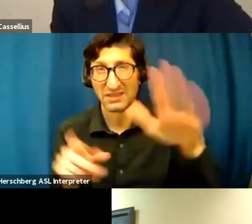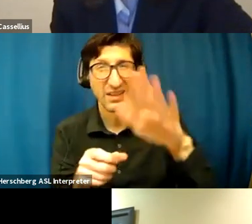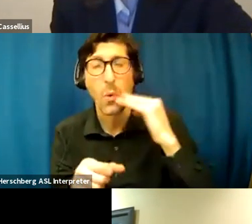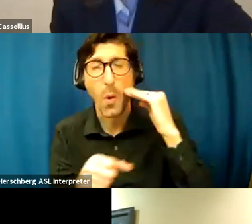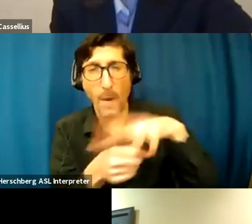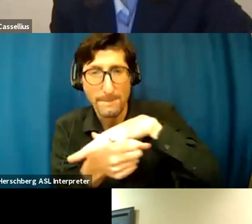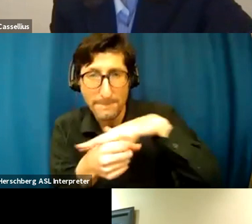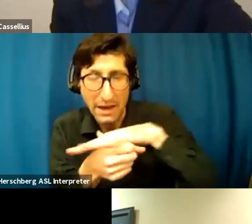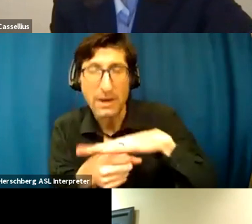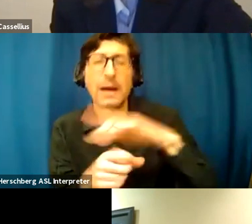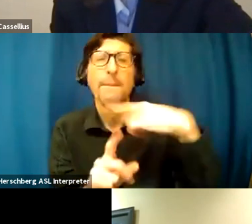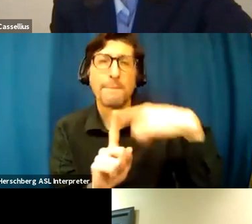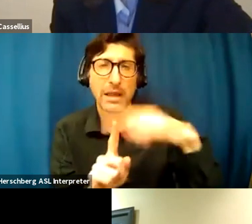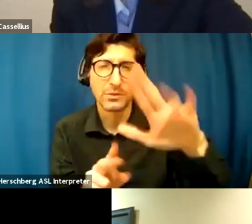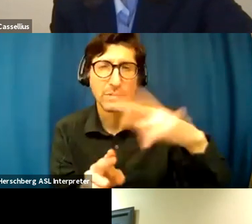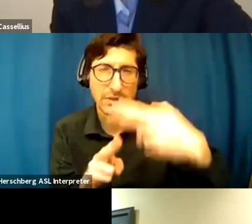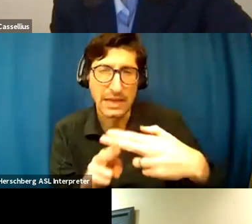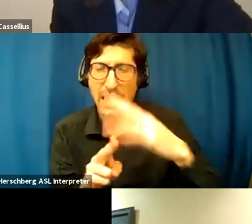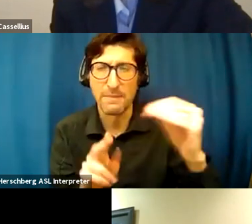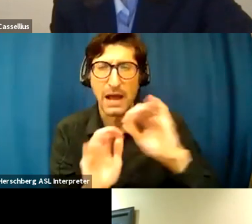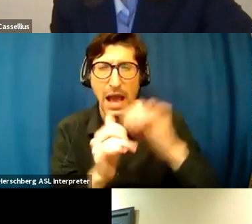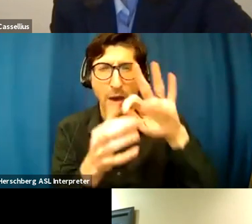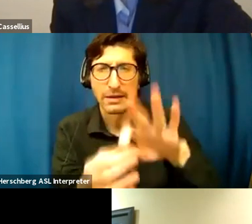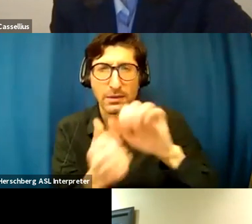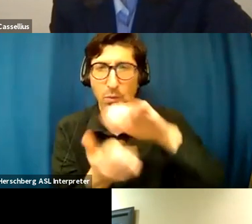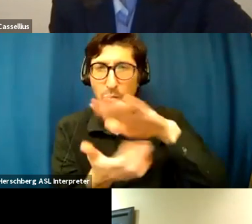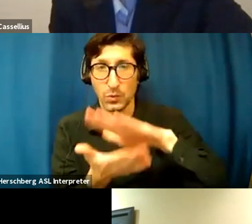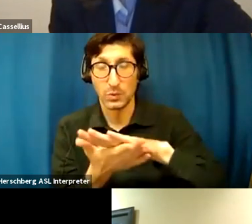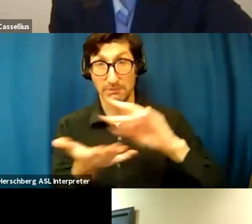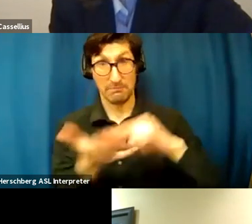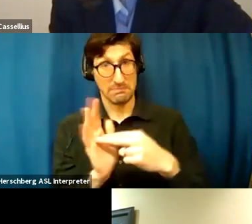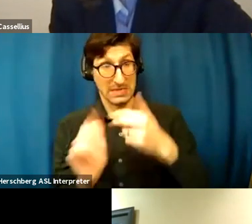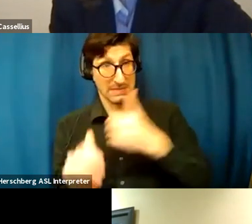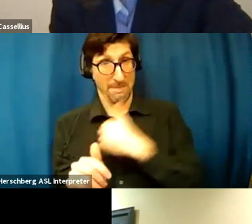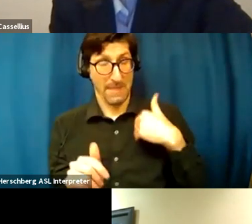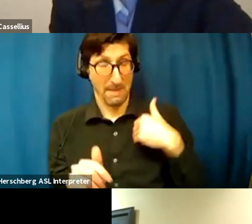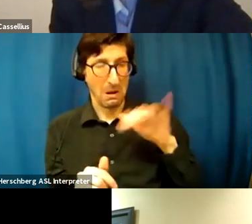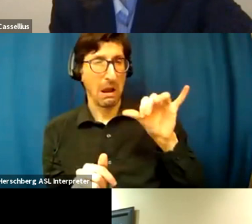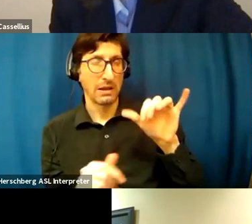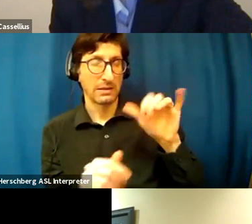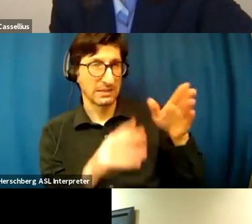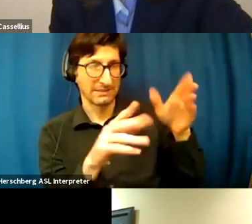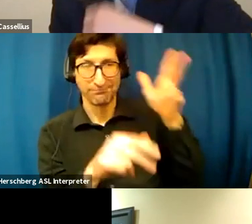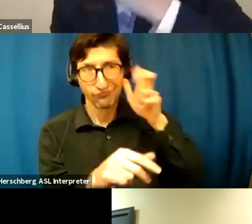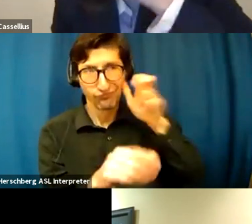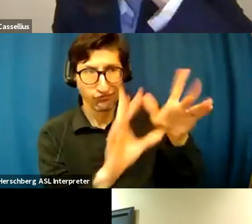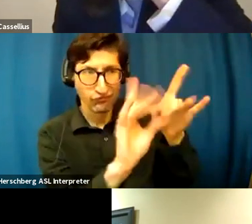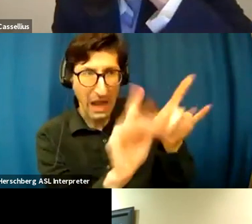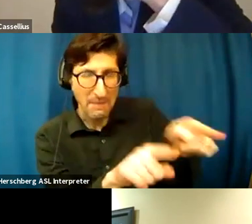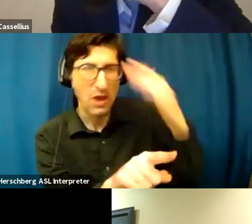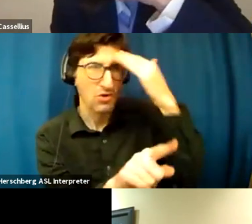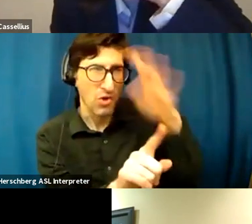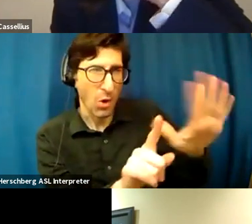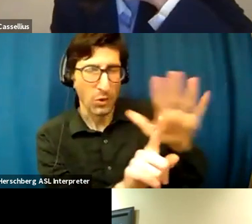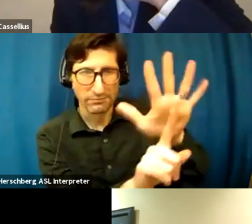stating their name and affiliation. This will give our members a sense of what we are hearing from our neighborhoods. This